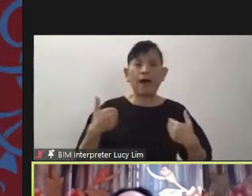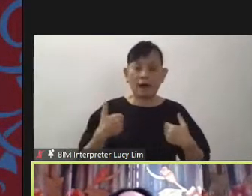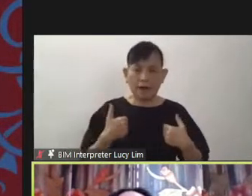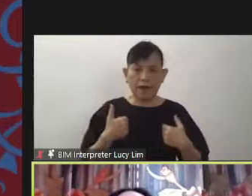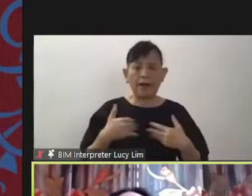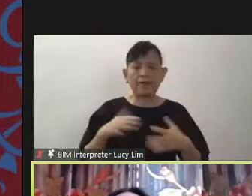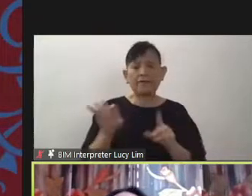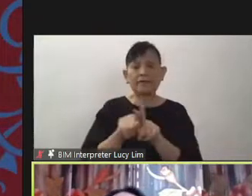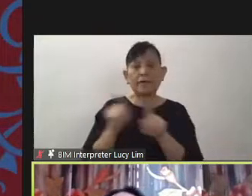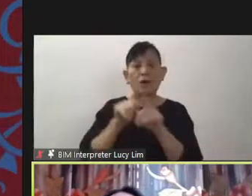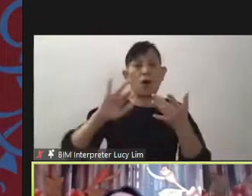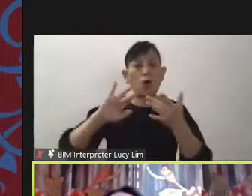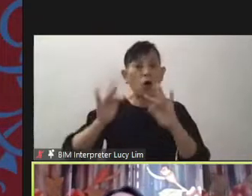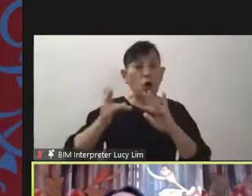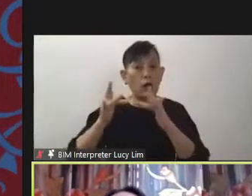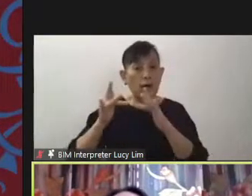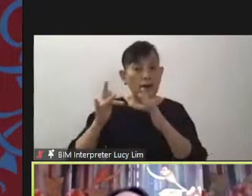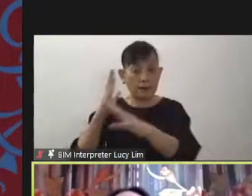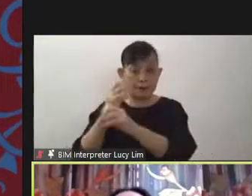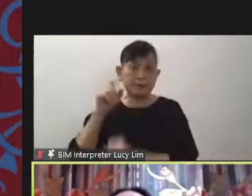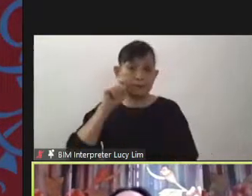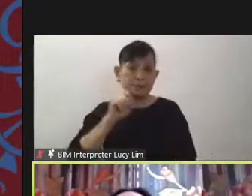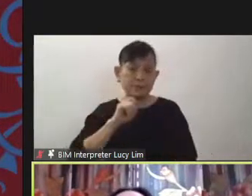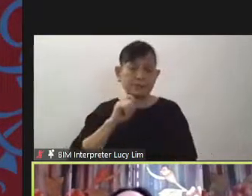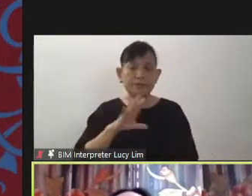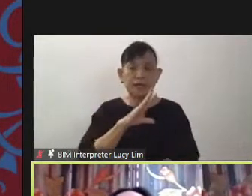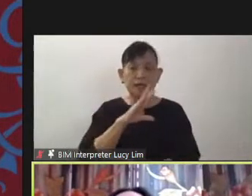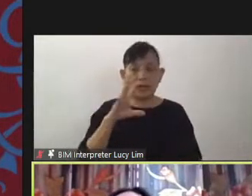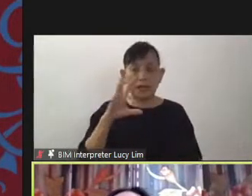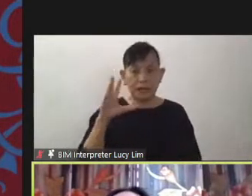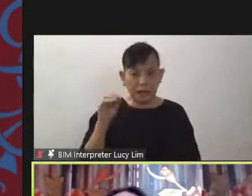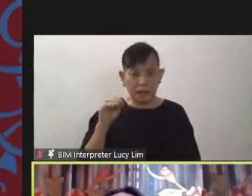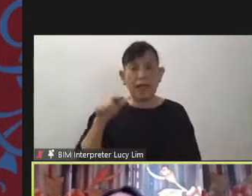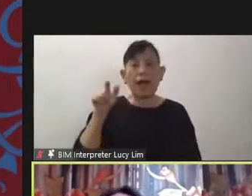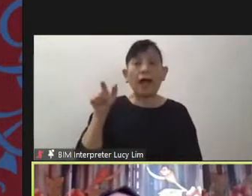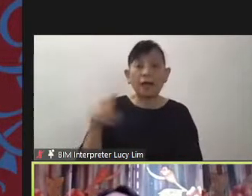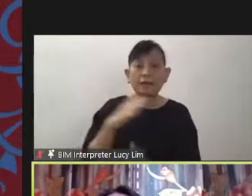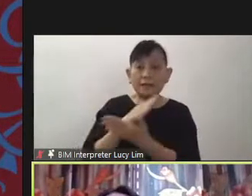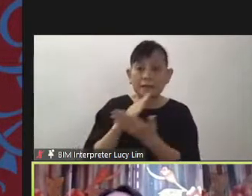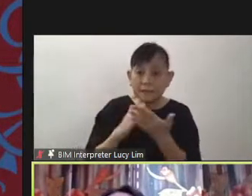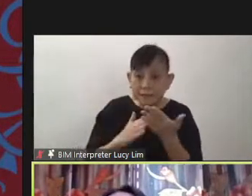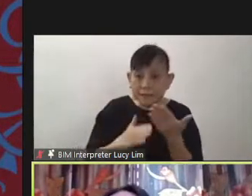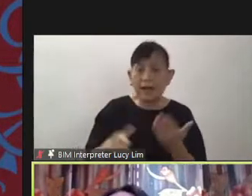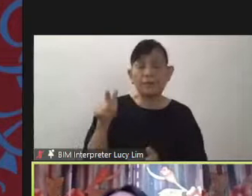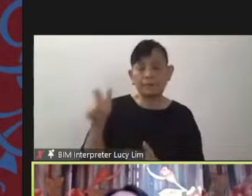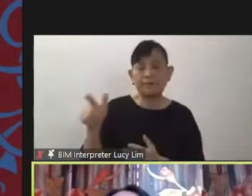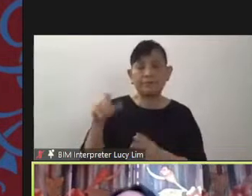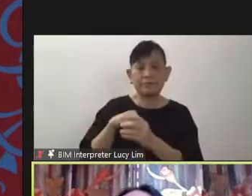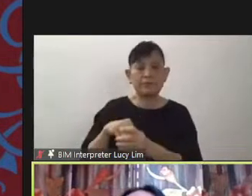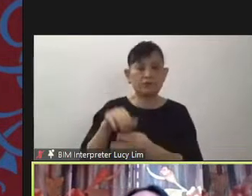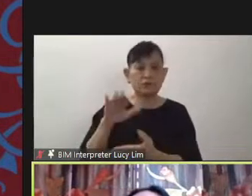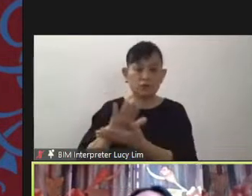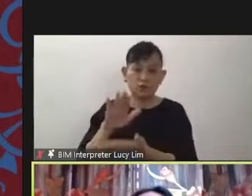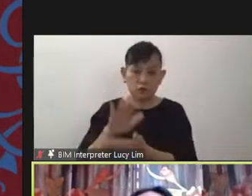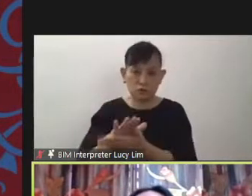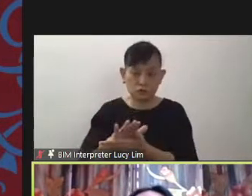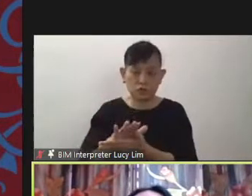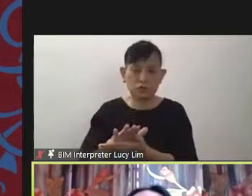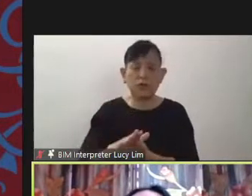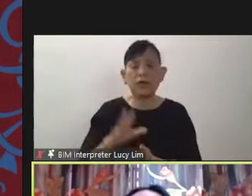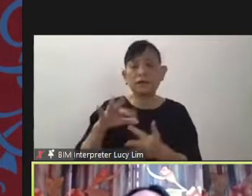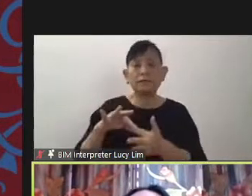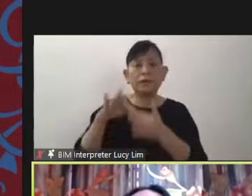online. 44% have experienced their teacher making sexually provocative jokes, which further highlights the Ain Husniza